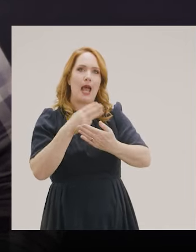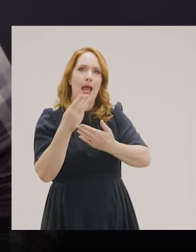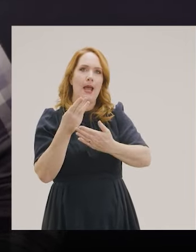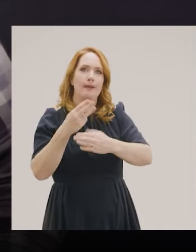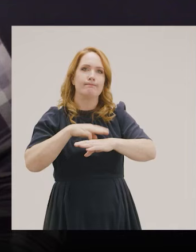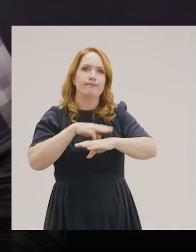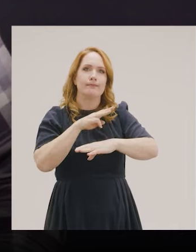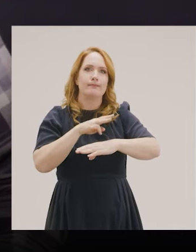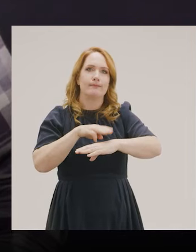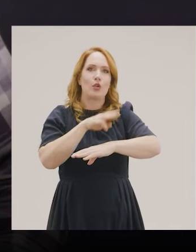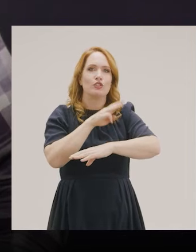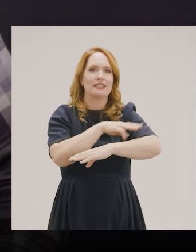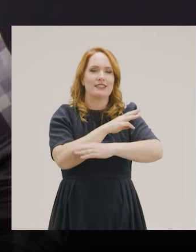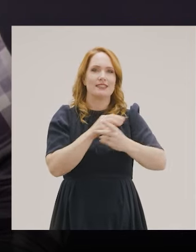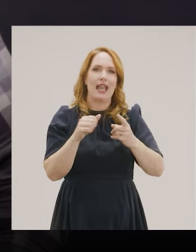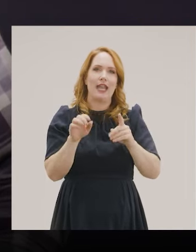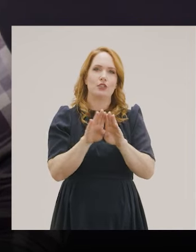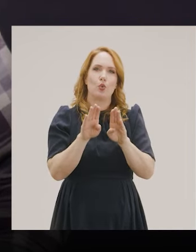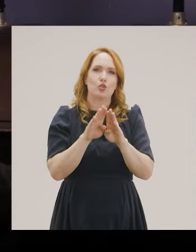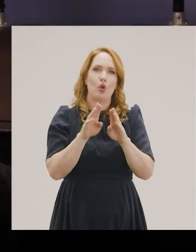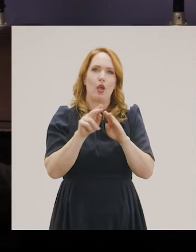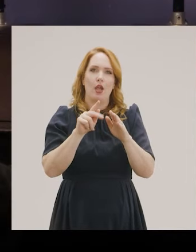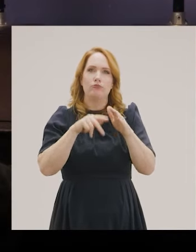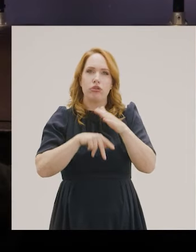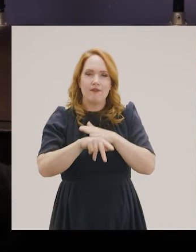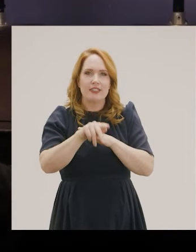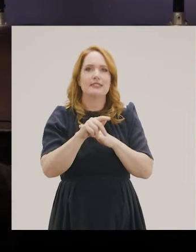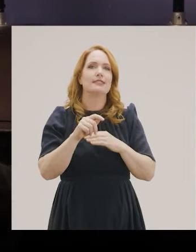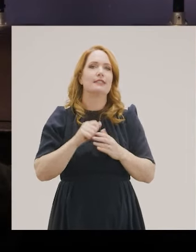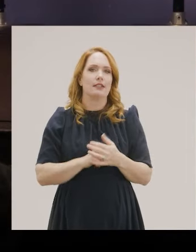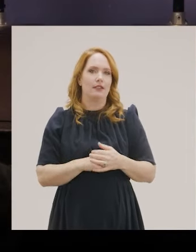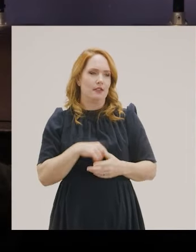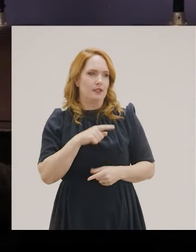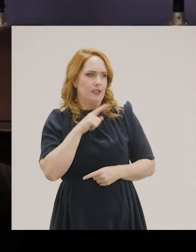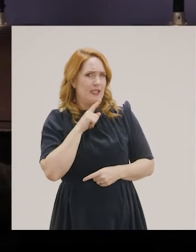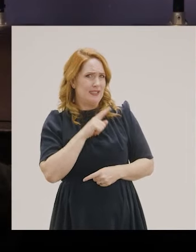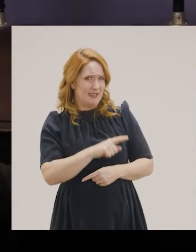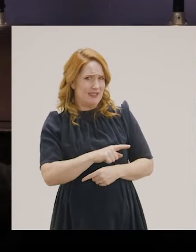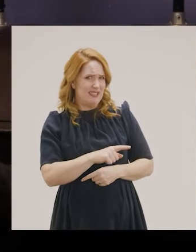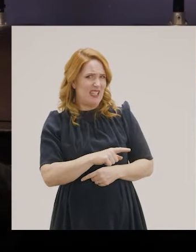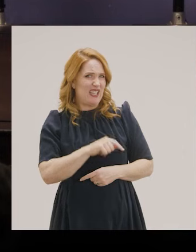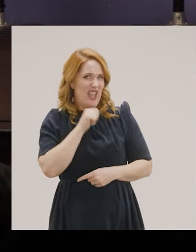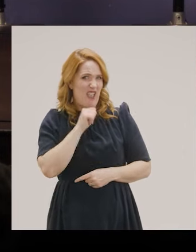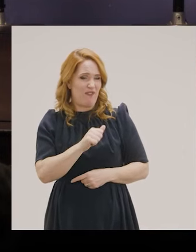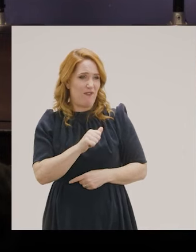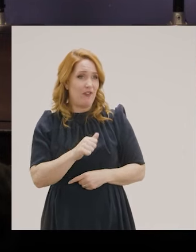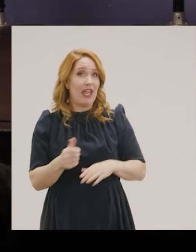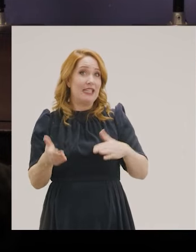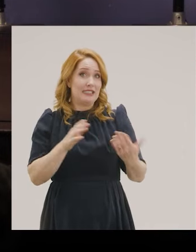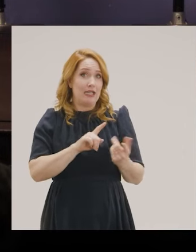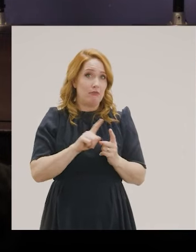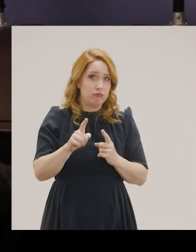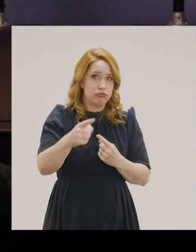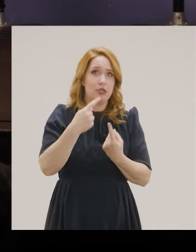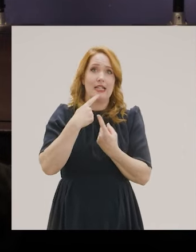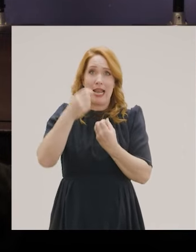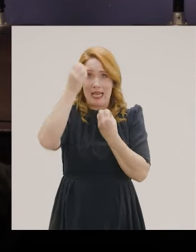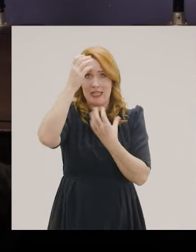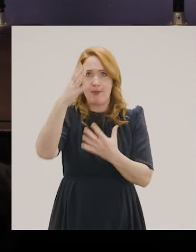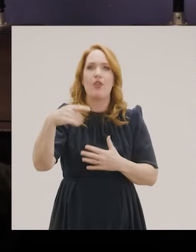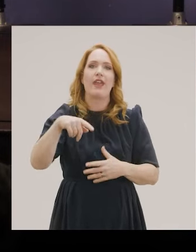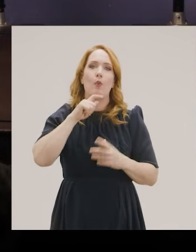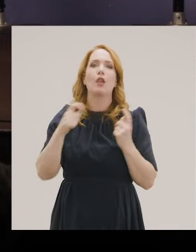and the prophets. Let them listen to him. No, Father Abraham, he said, but if someone from the dead goes to them, they will repent. And he said